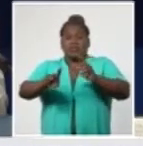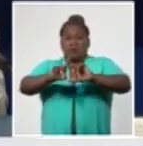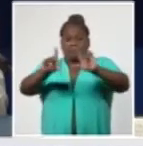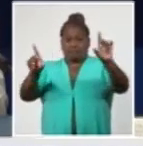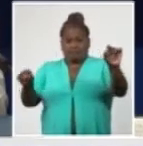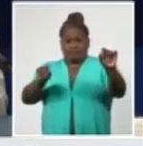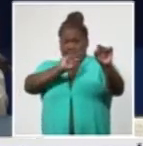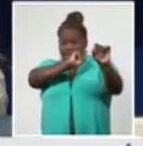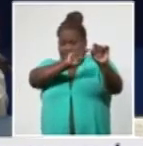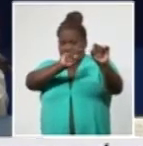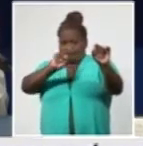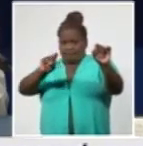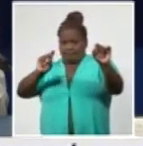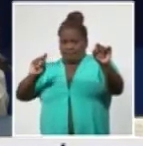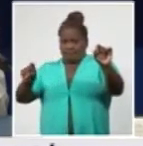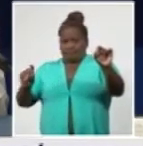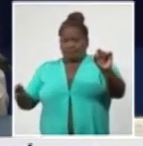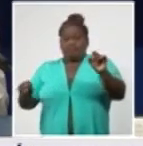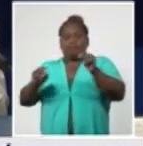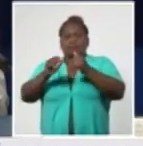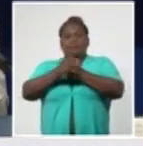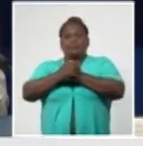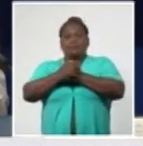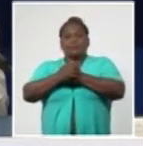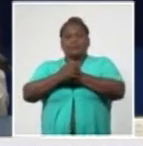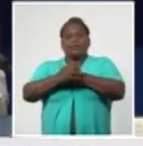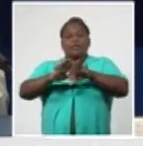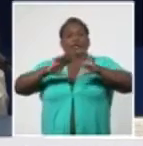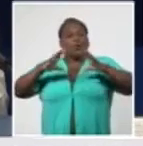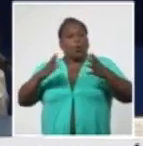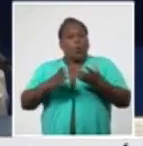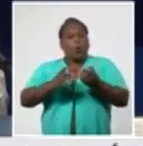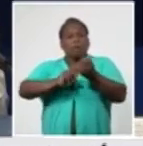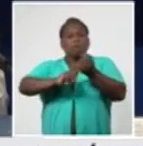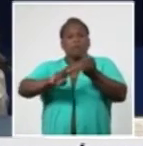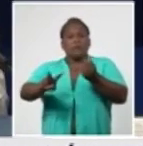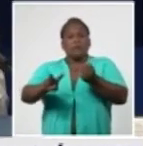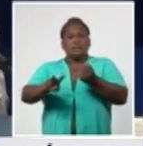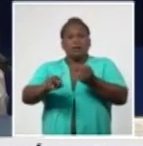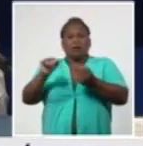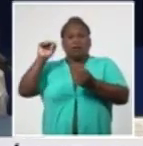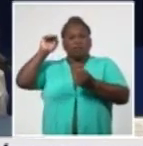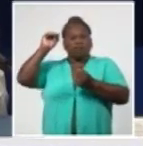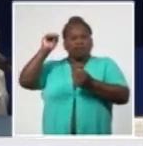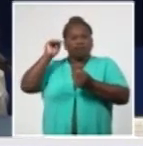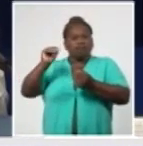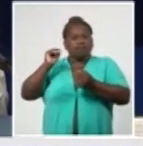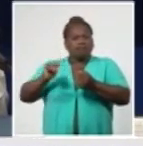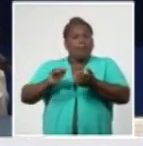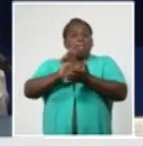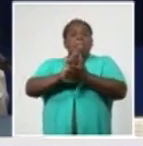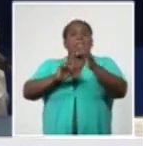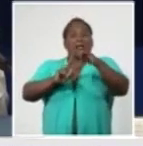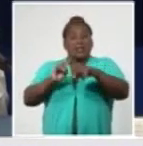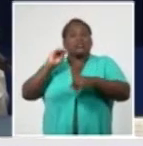correspondence with each territory's epidemiological